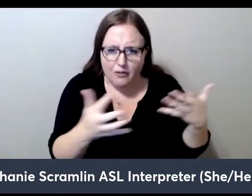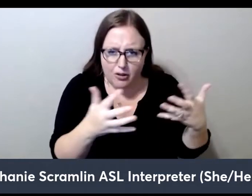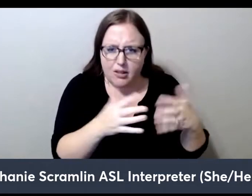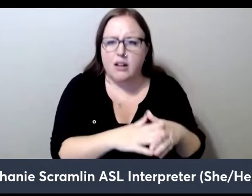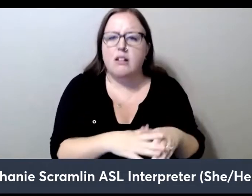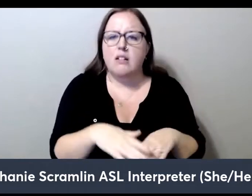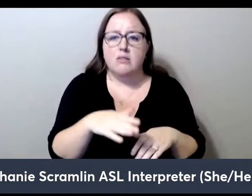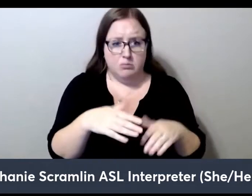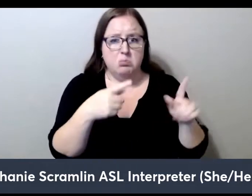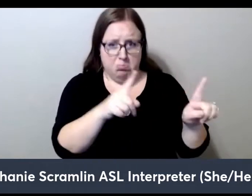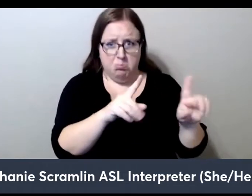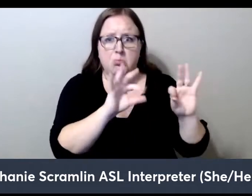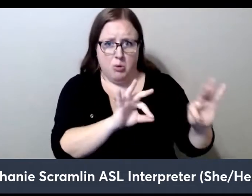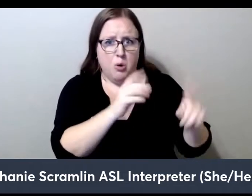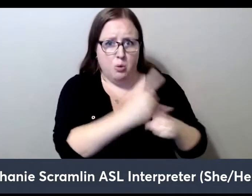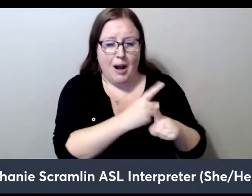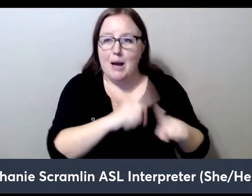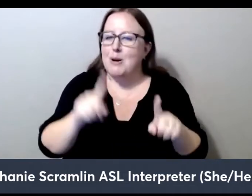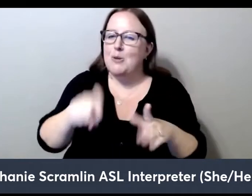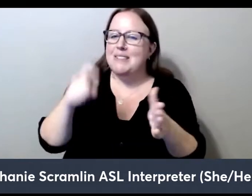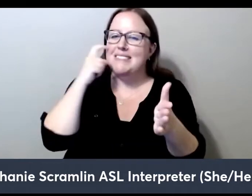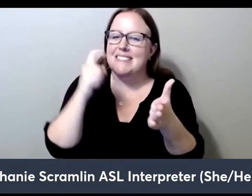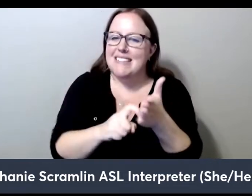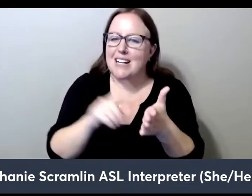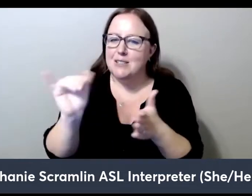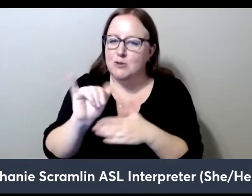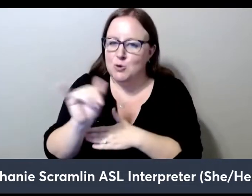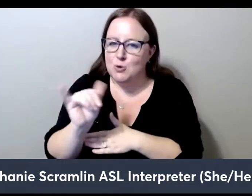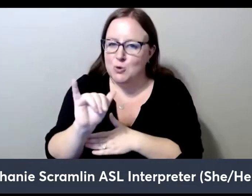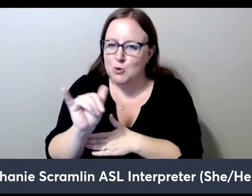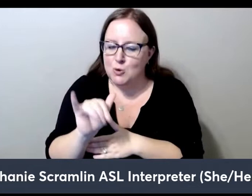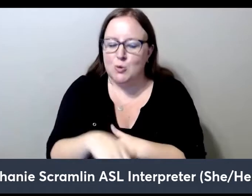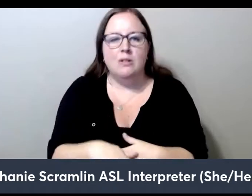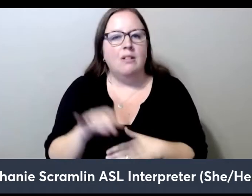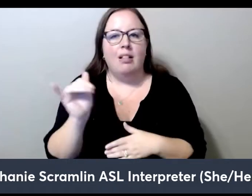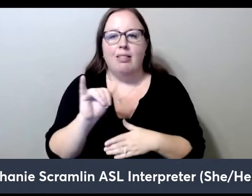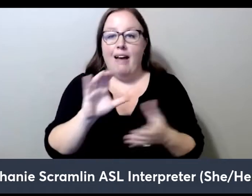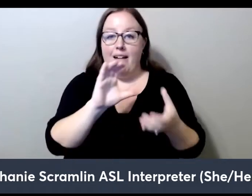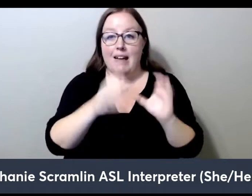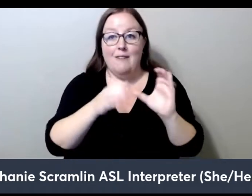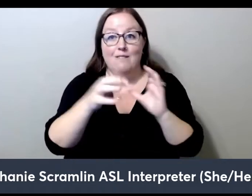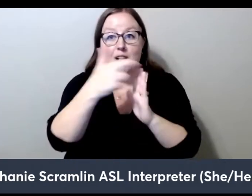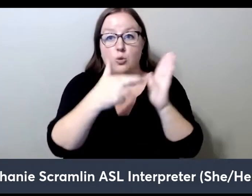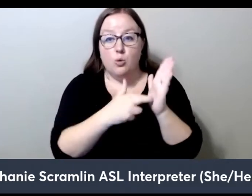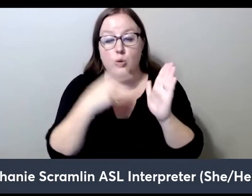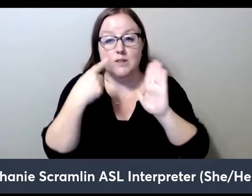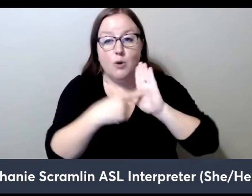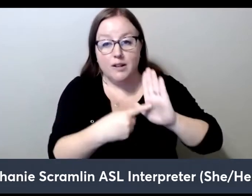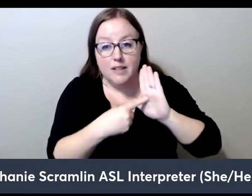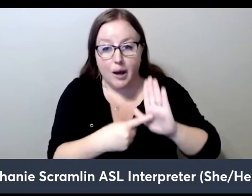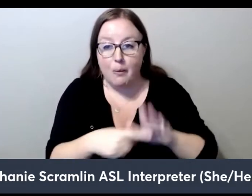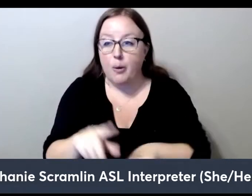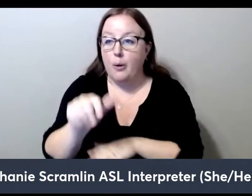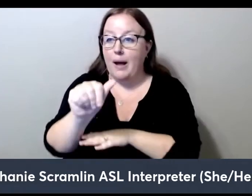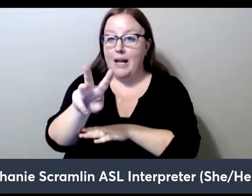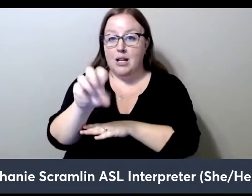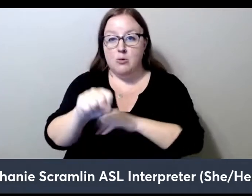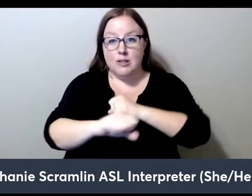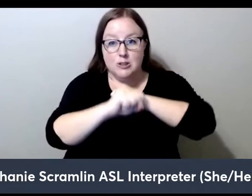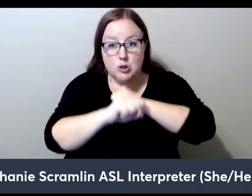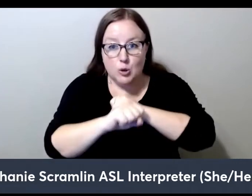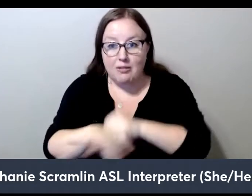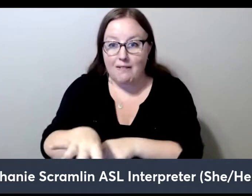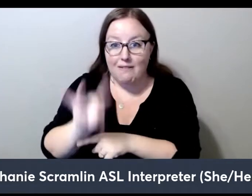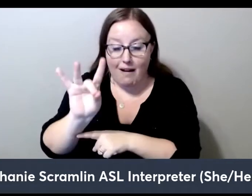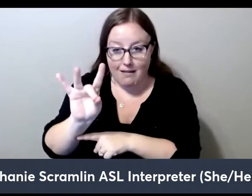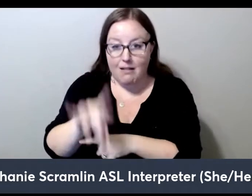true. But then you need those detective controls. So we have things like config rules or AWS security findings. And